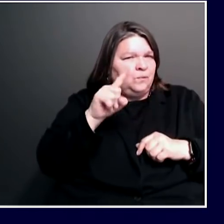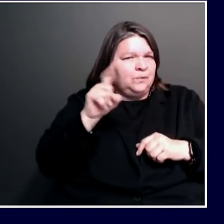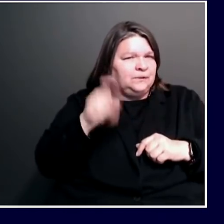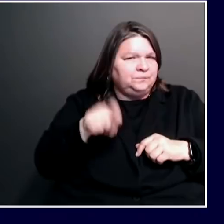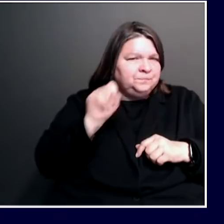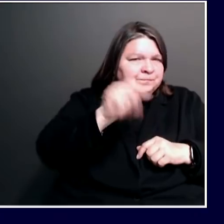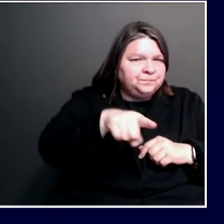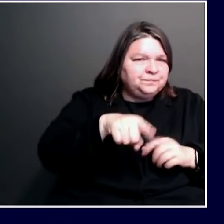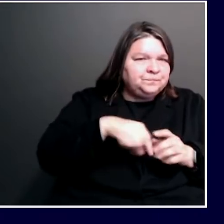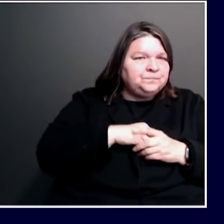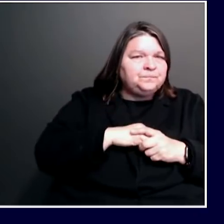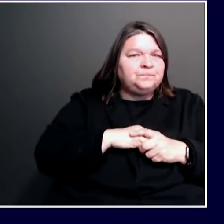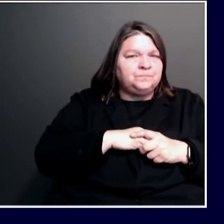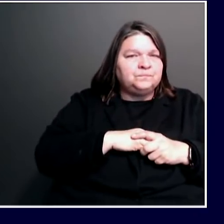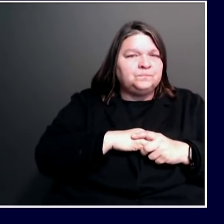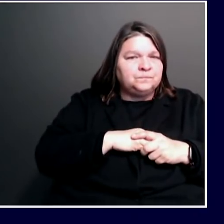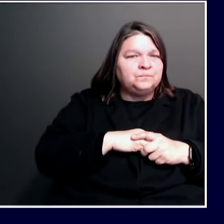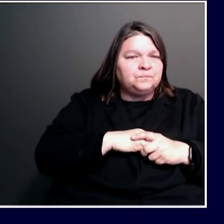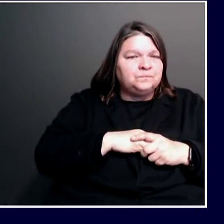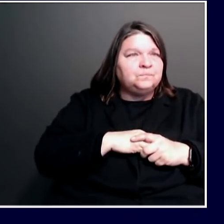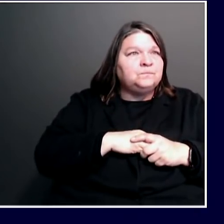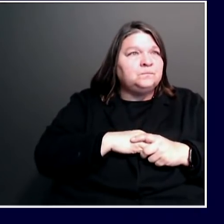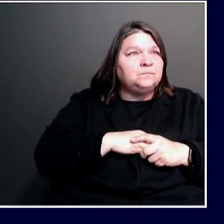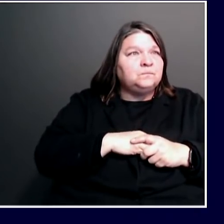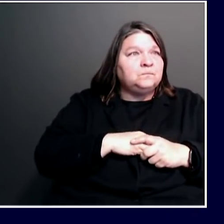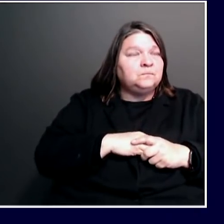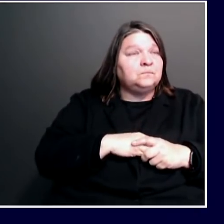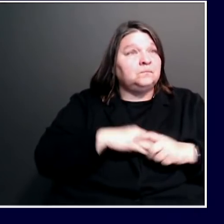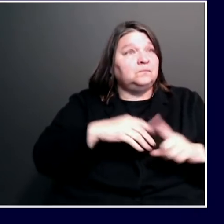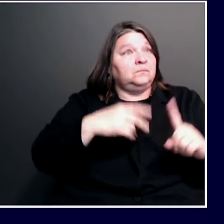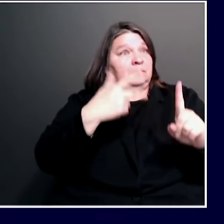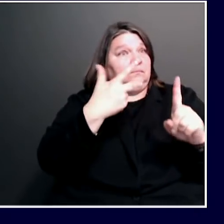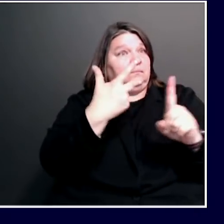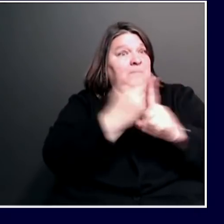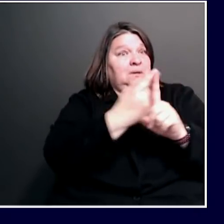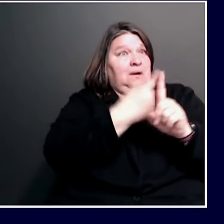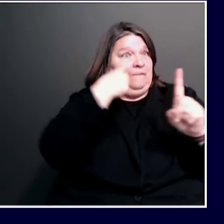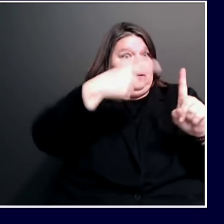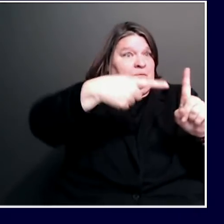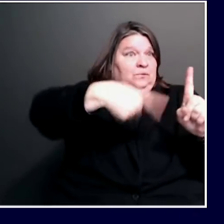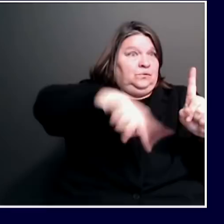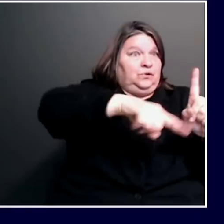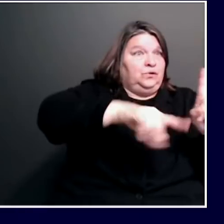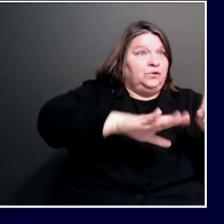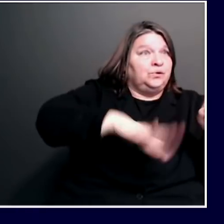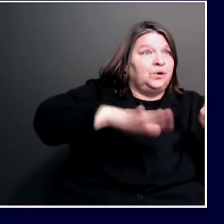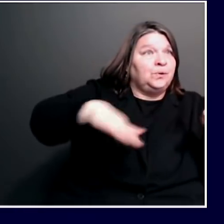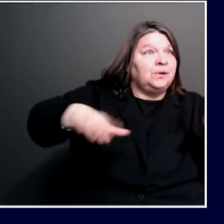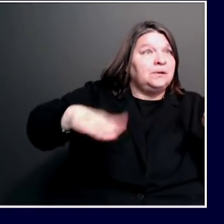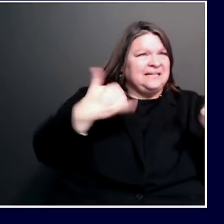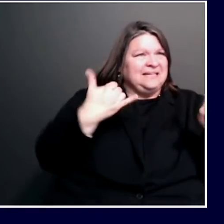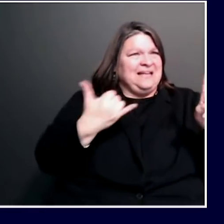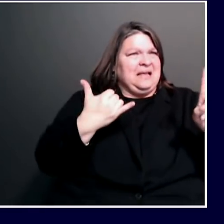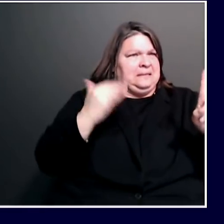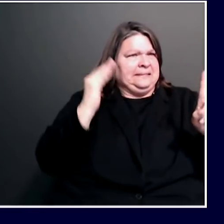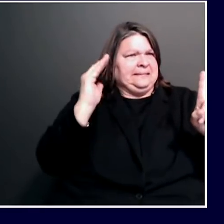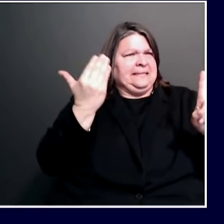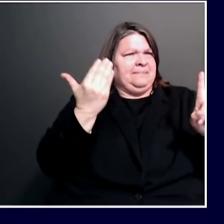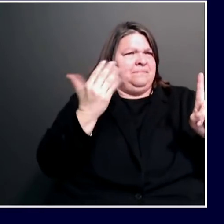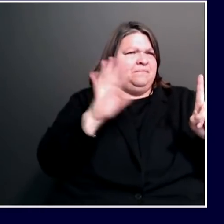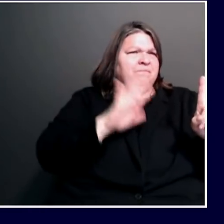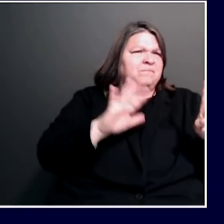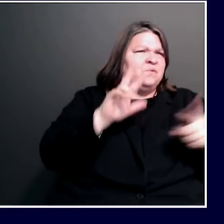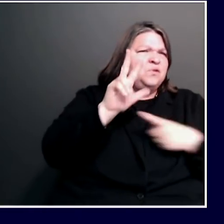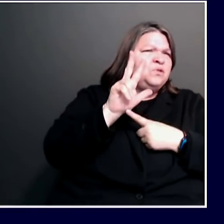want to compare the vaccination rates for those 5 to 11. Right now, statewide, it's about 36%, according to the Maine CDC